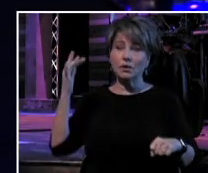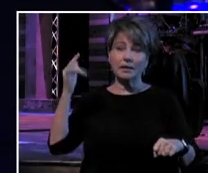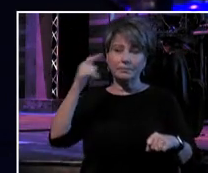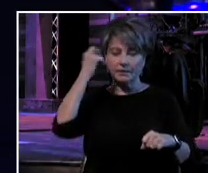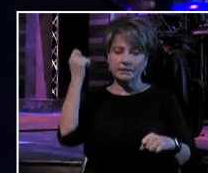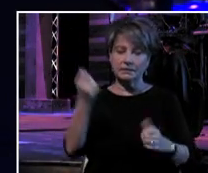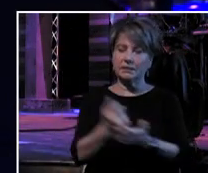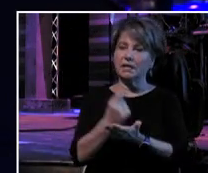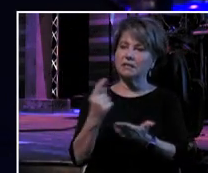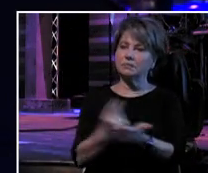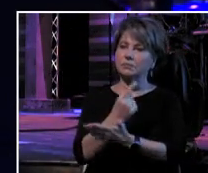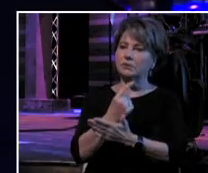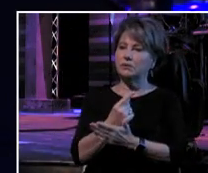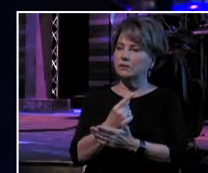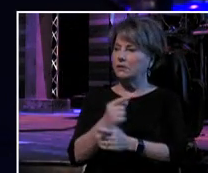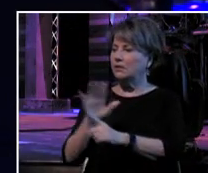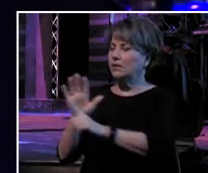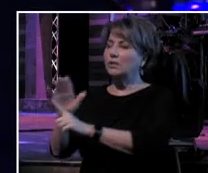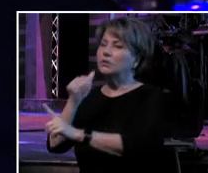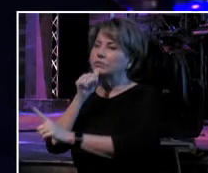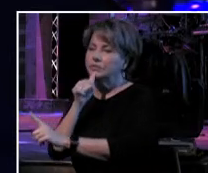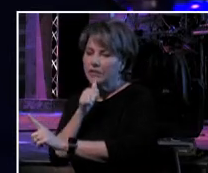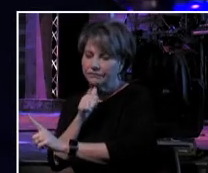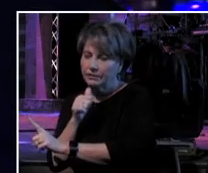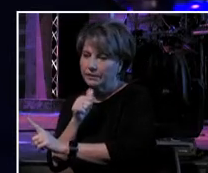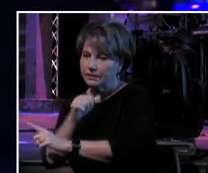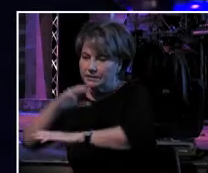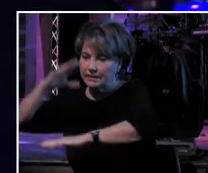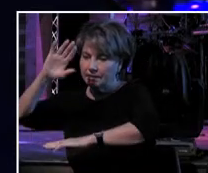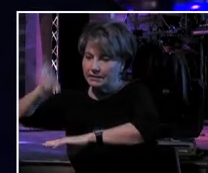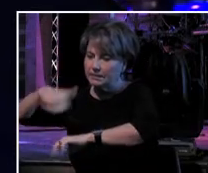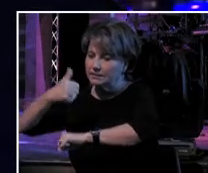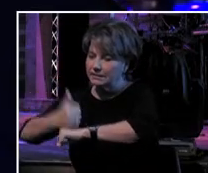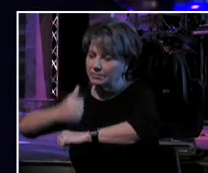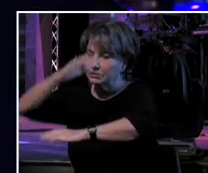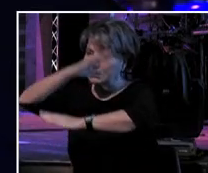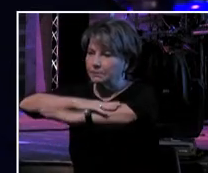gospel, her suffering would be a platform for Jesus.